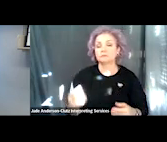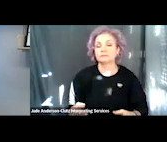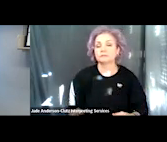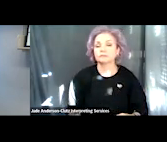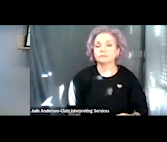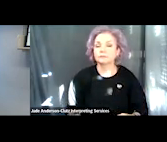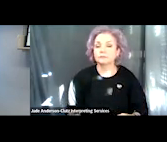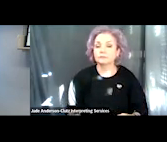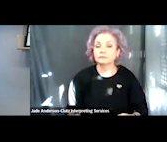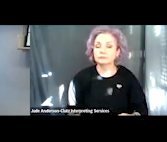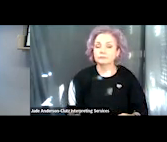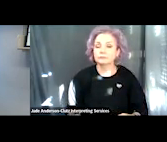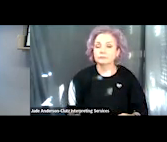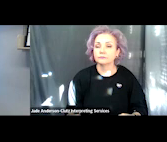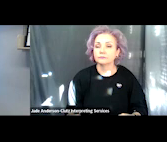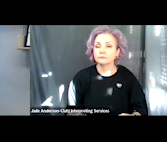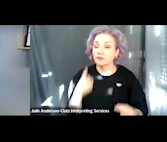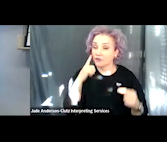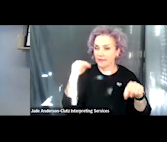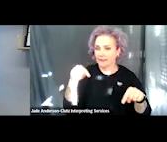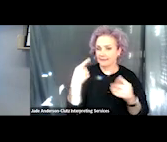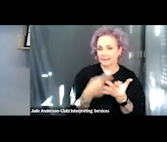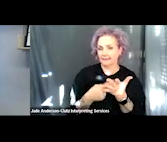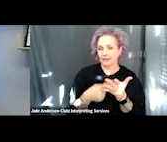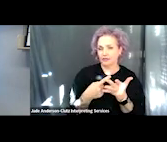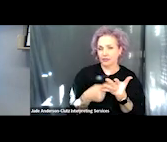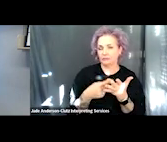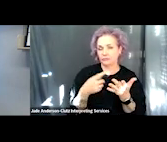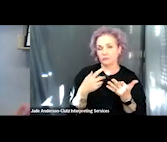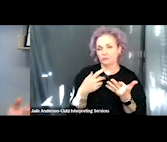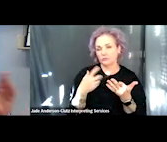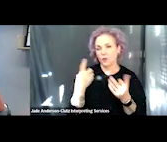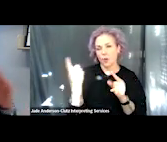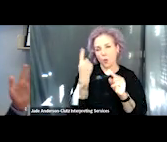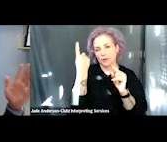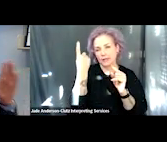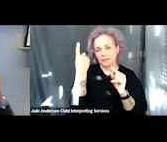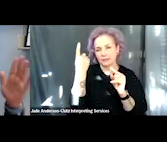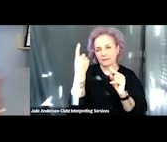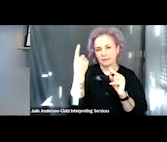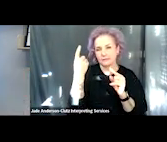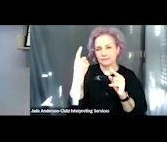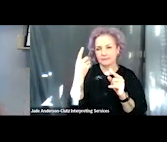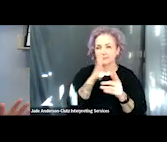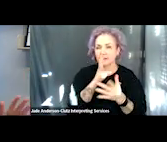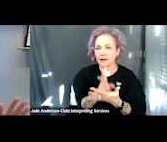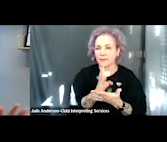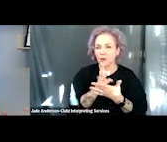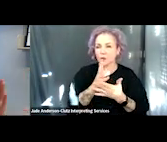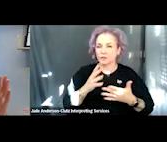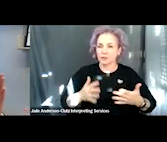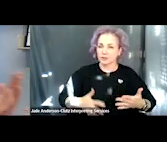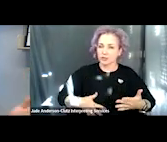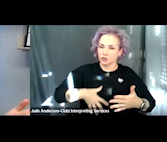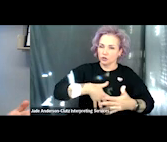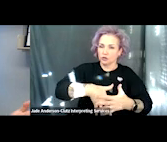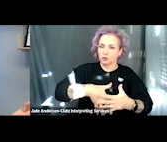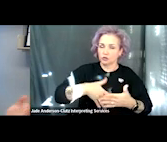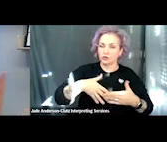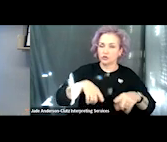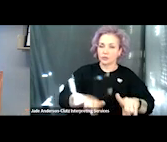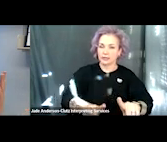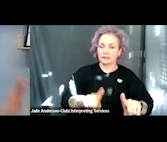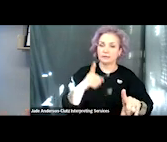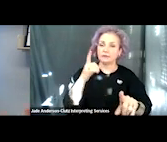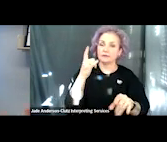focus about prenatally. And so some of these things are known. We actually, think about them on a regular basis. It's just alcohol